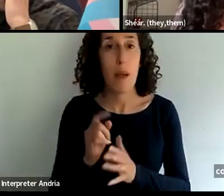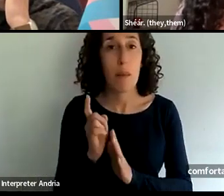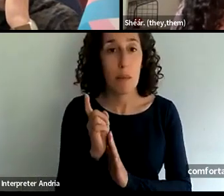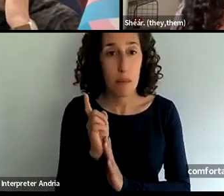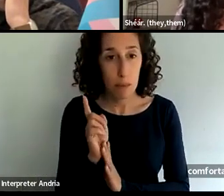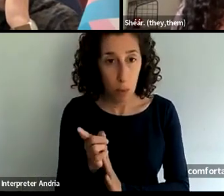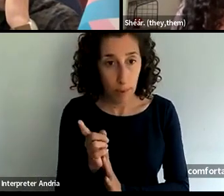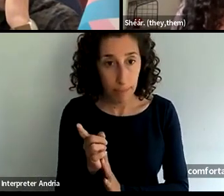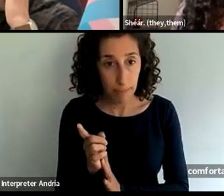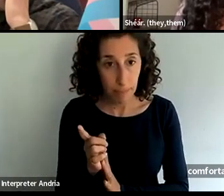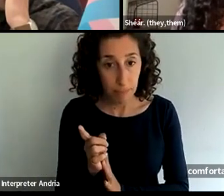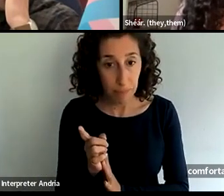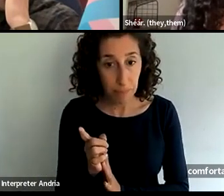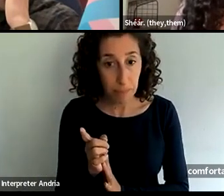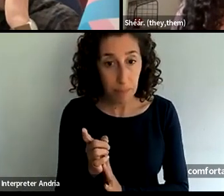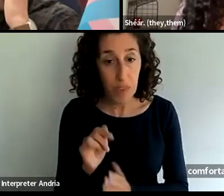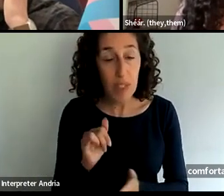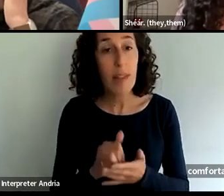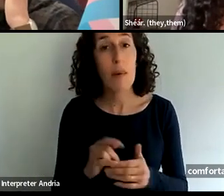of self-love.